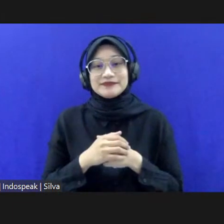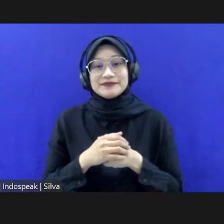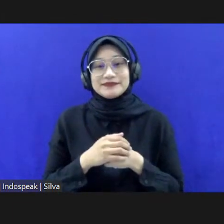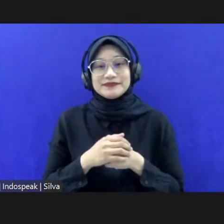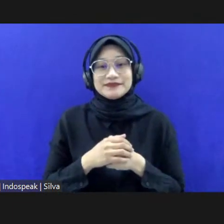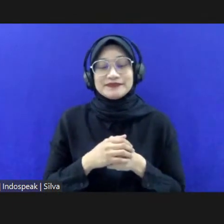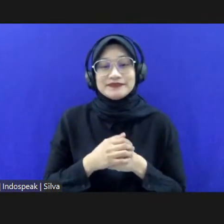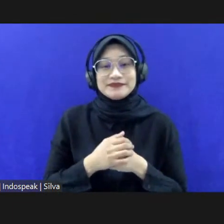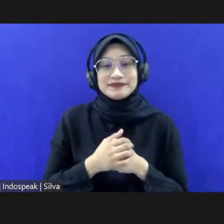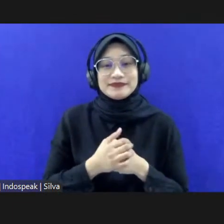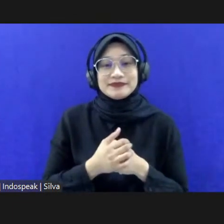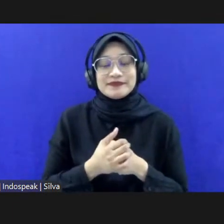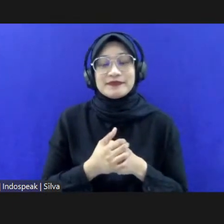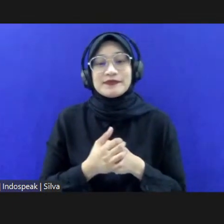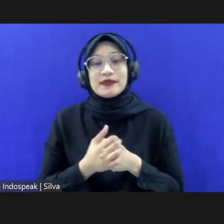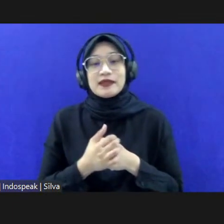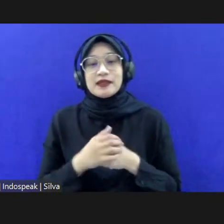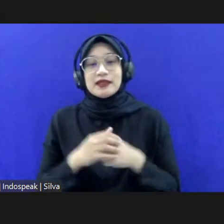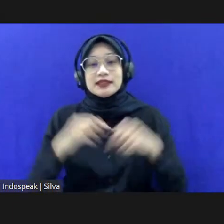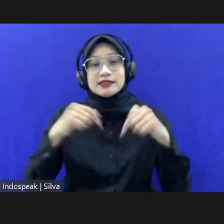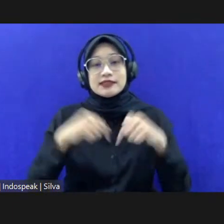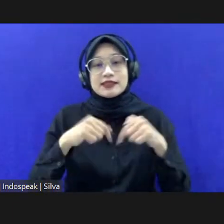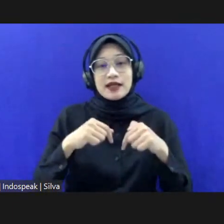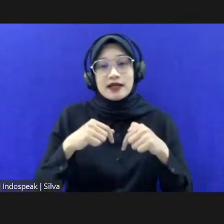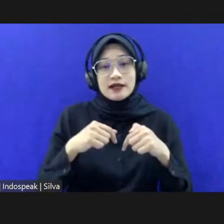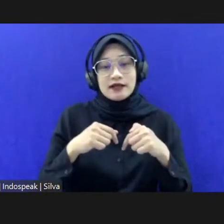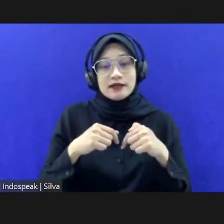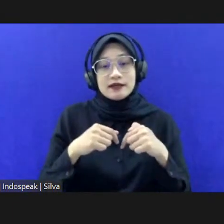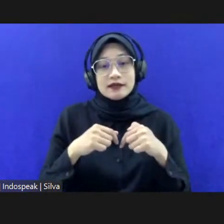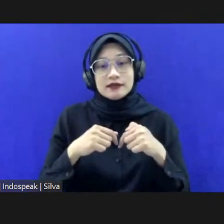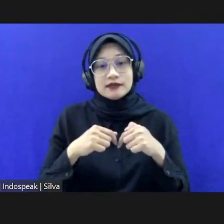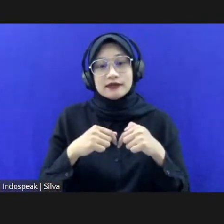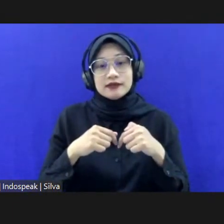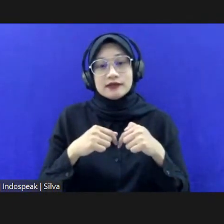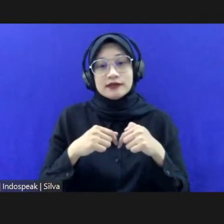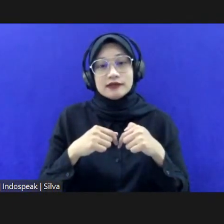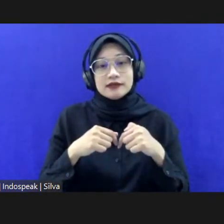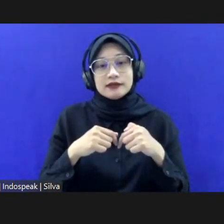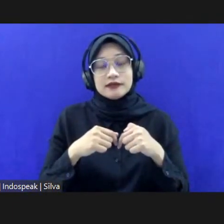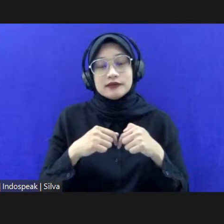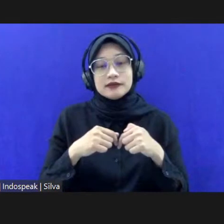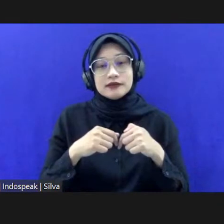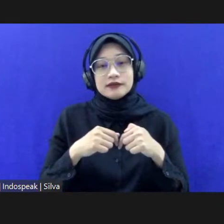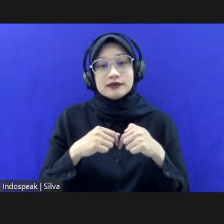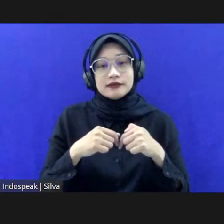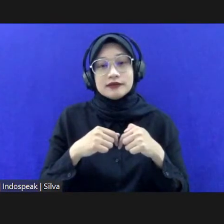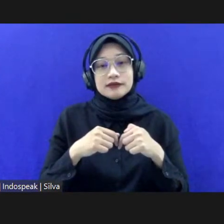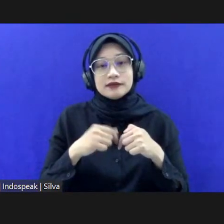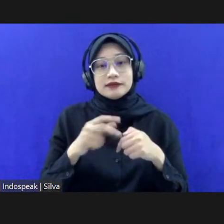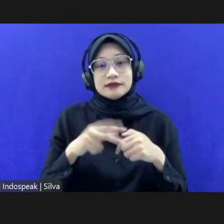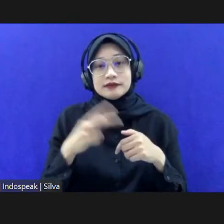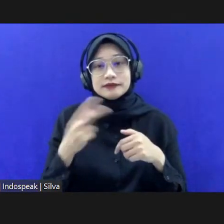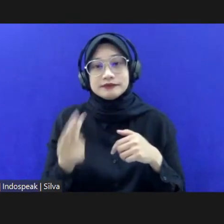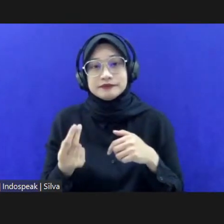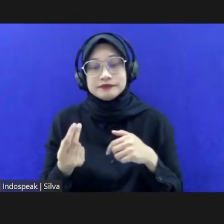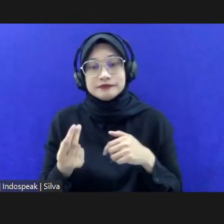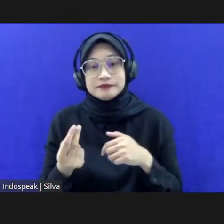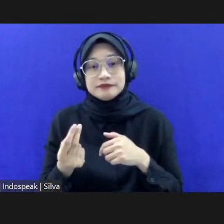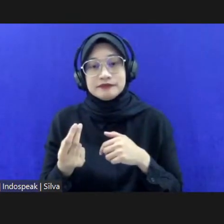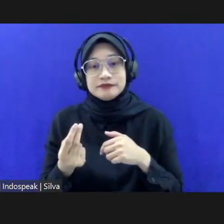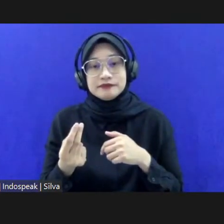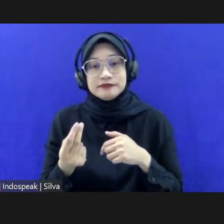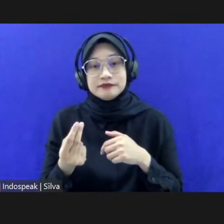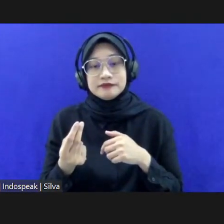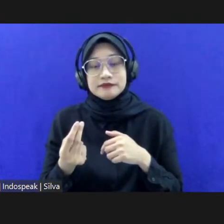next speaker, so I'll get to it. So we're turning now to Andrew and Lucky. I can see you both here, so the floor is